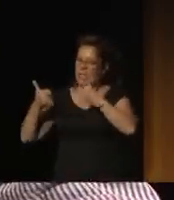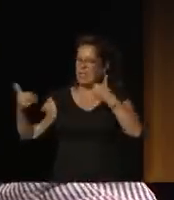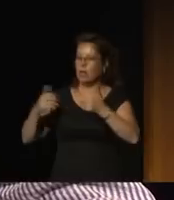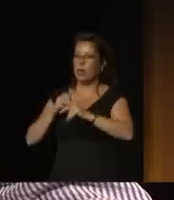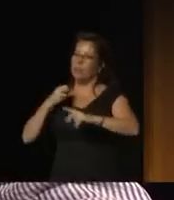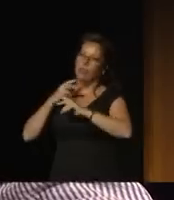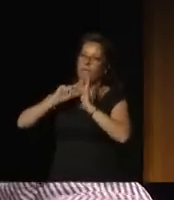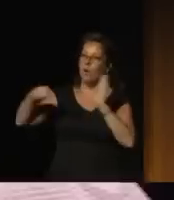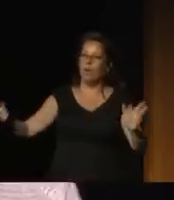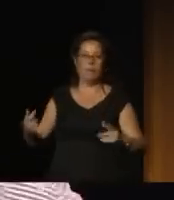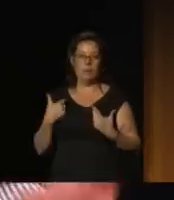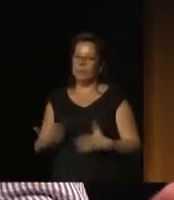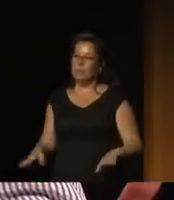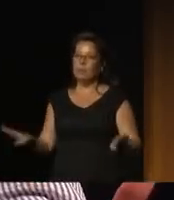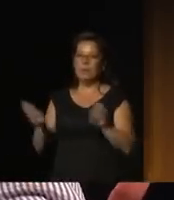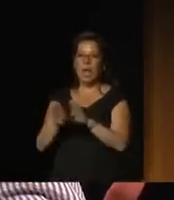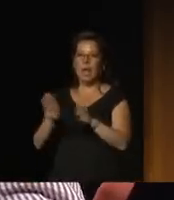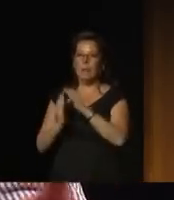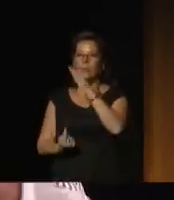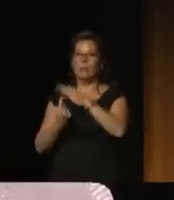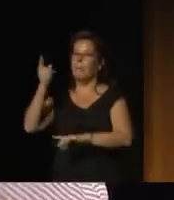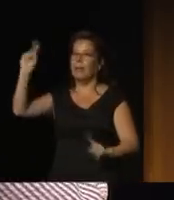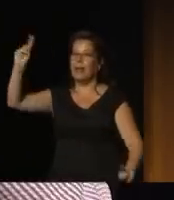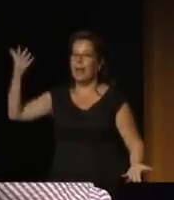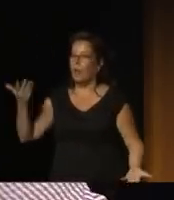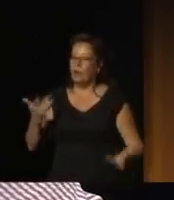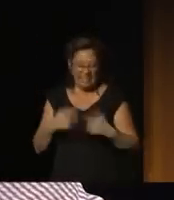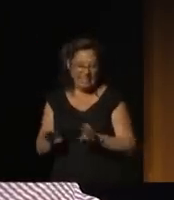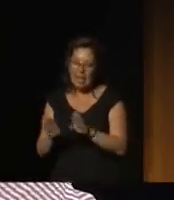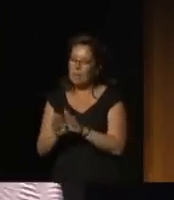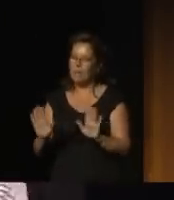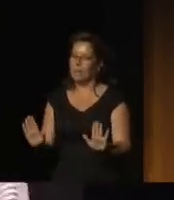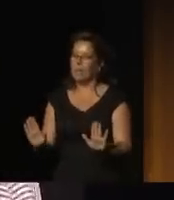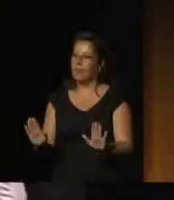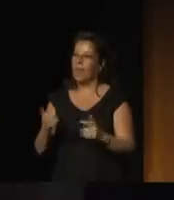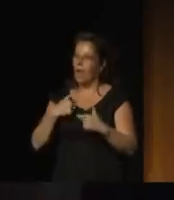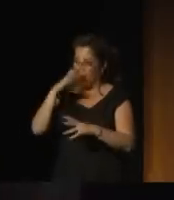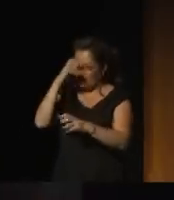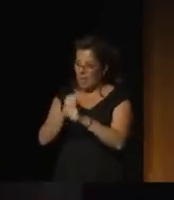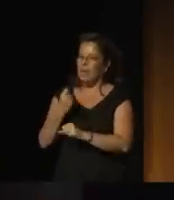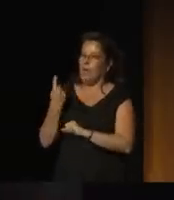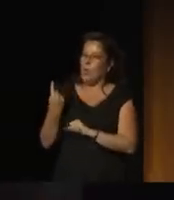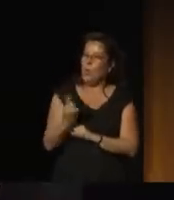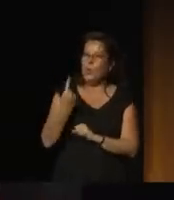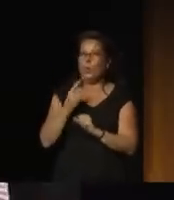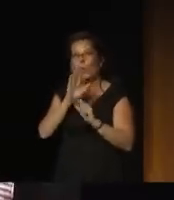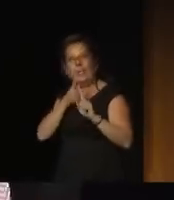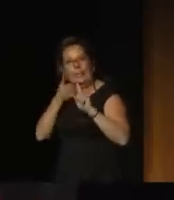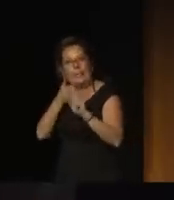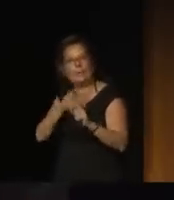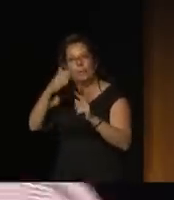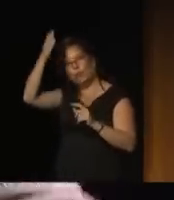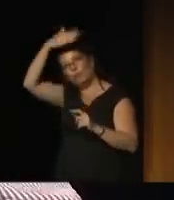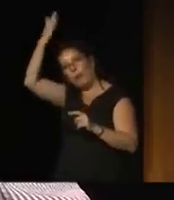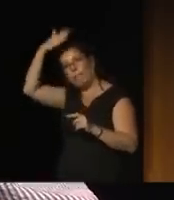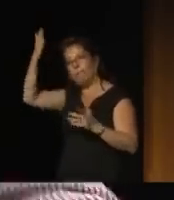were exactly the same. They were Klan rallies, So I believe that the people who voted for Trump, who still like him, that even though he did